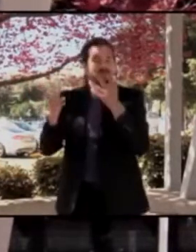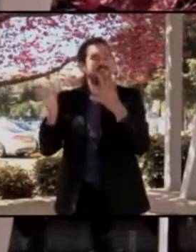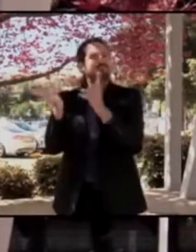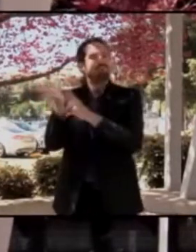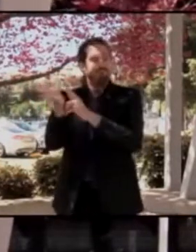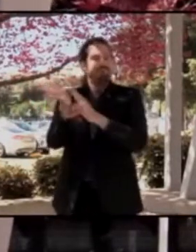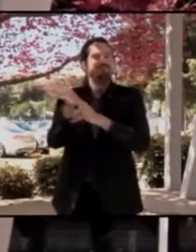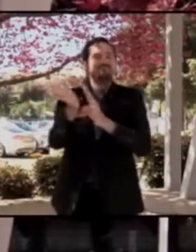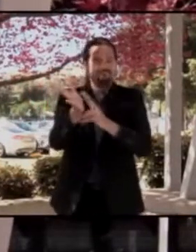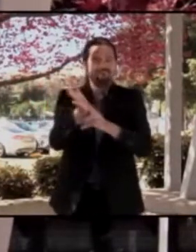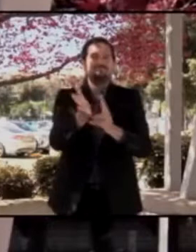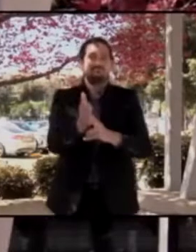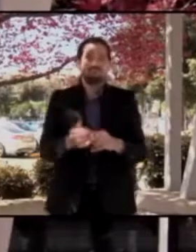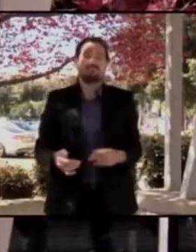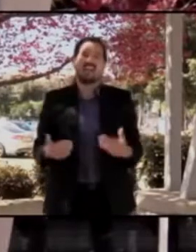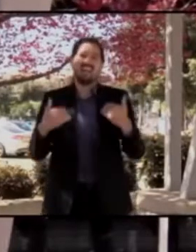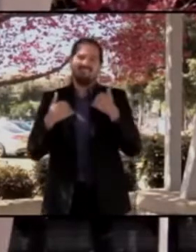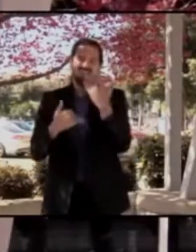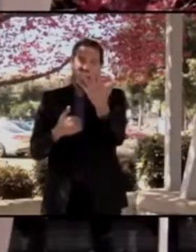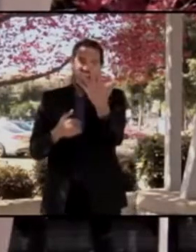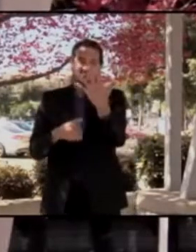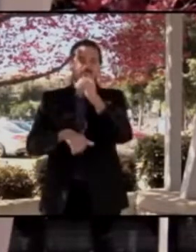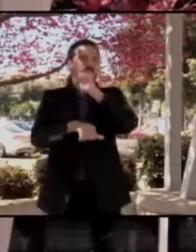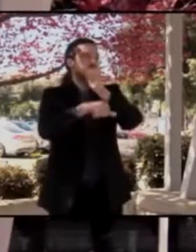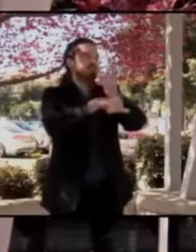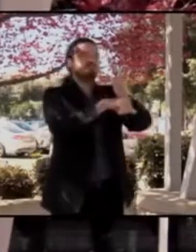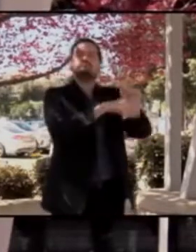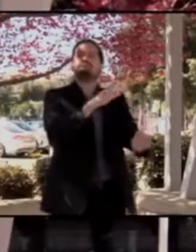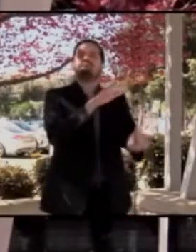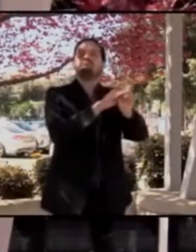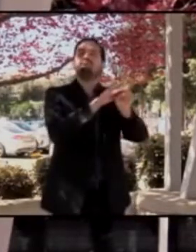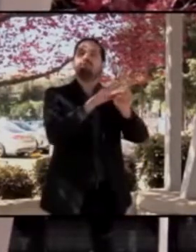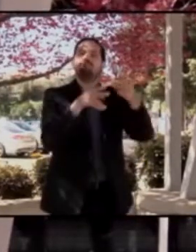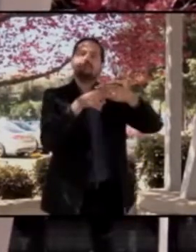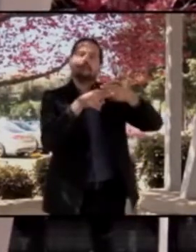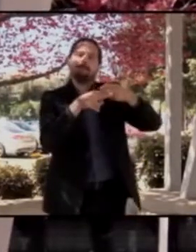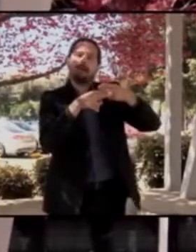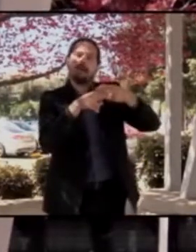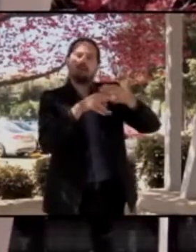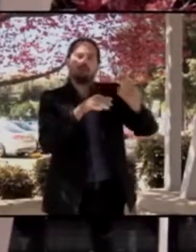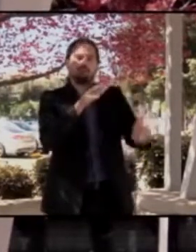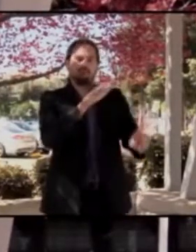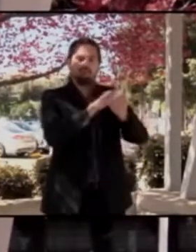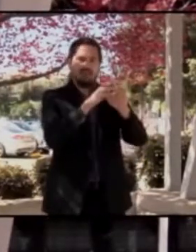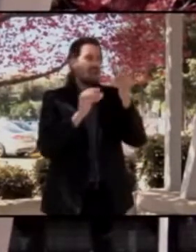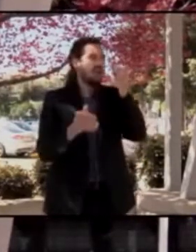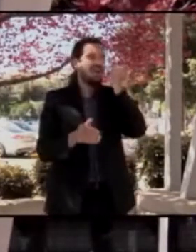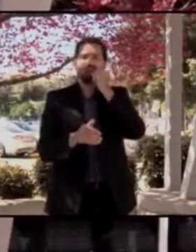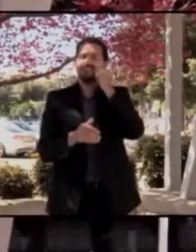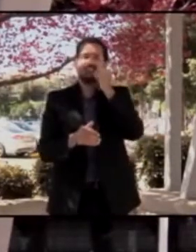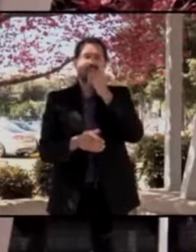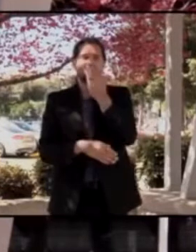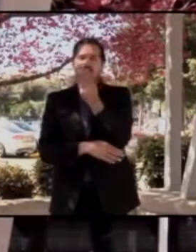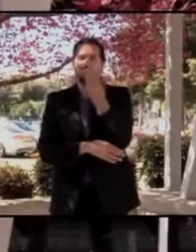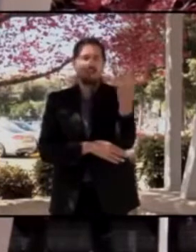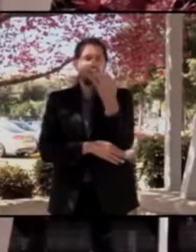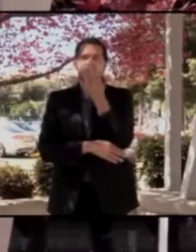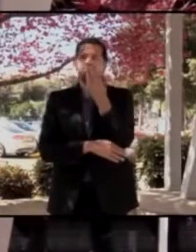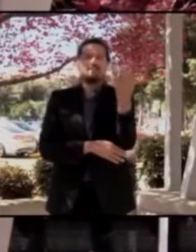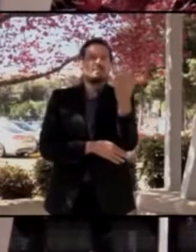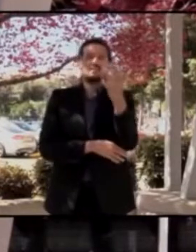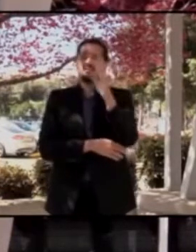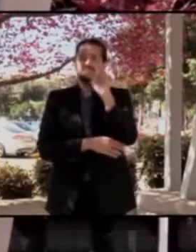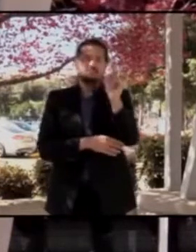providing vaccination clinics most days of the week, and we are pivoting this strategy to ensure that vaccine appointments are available